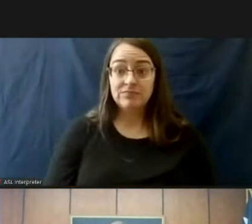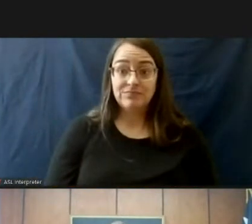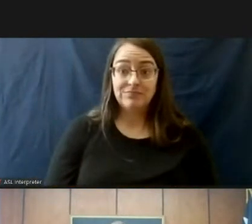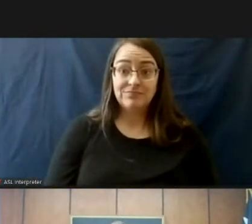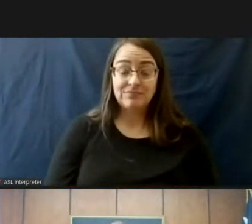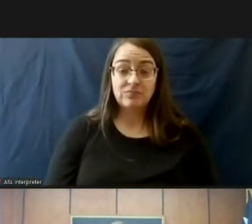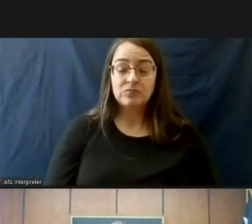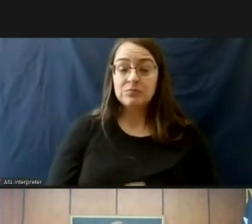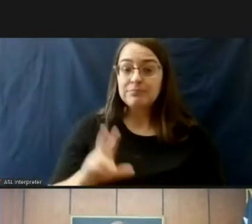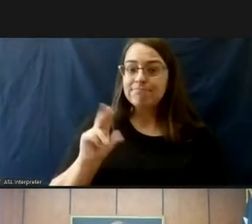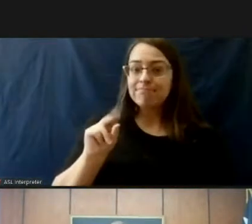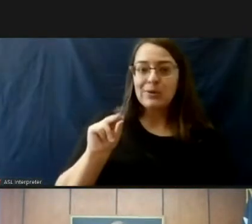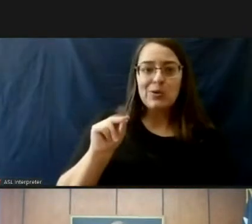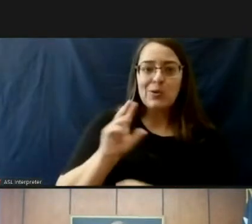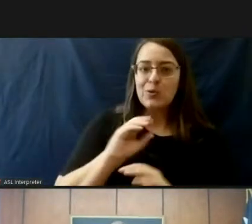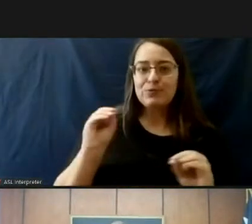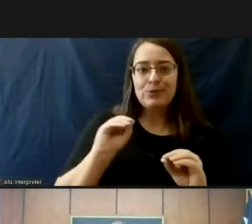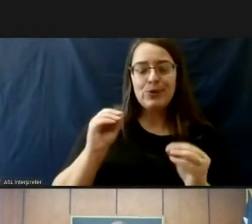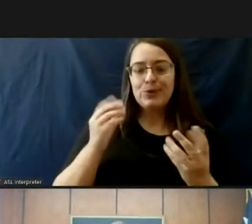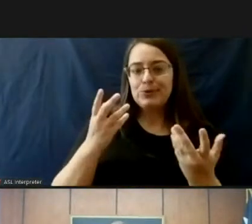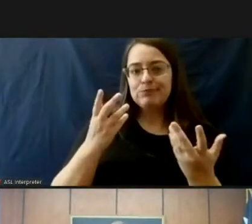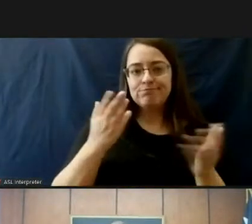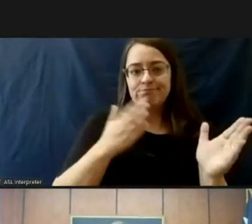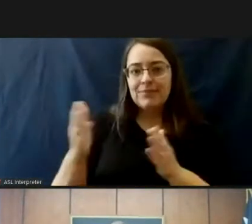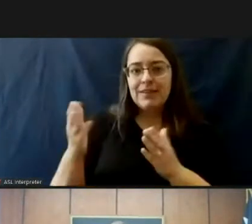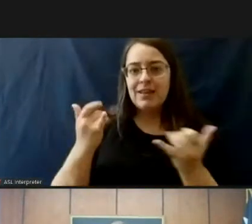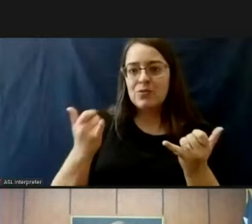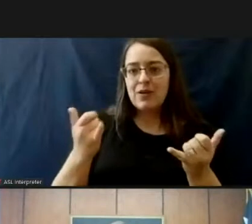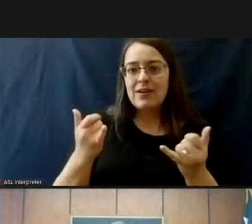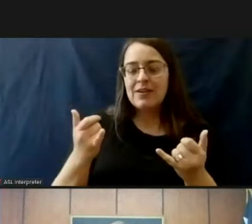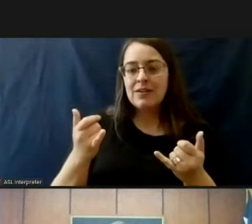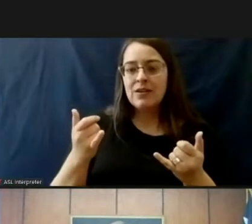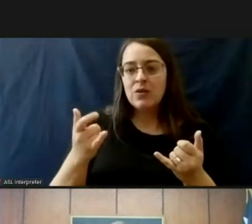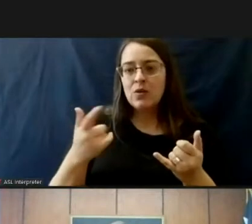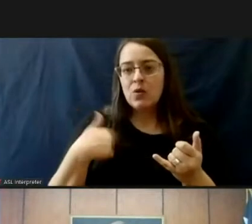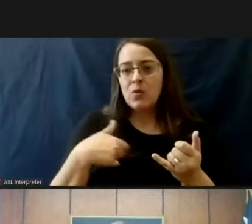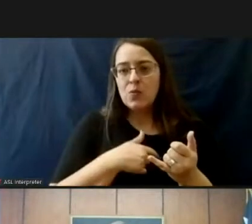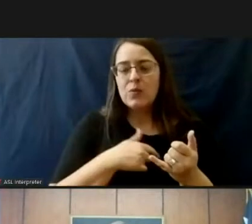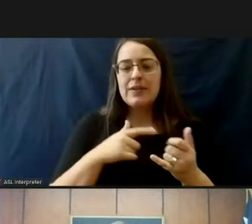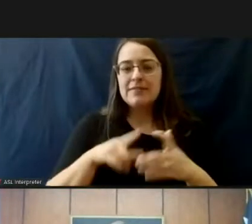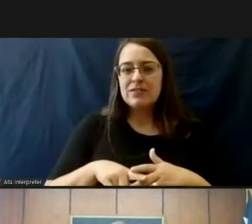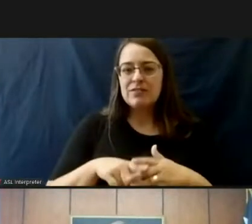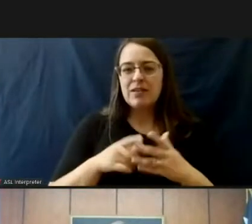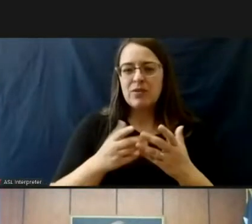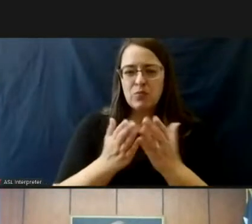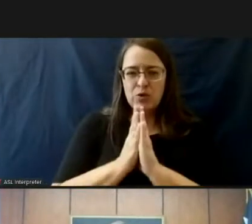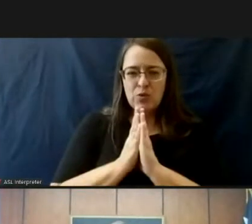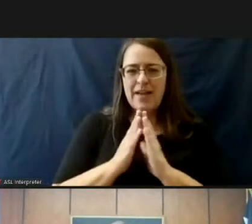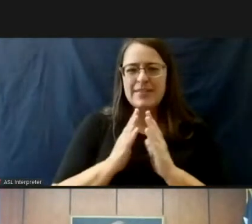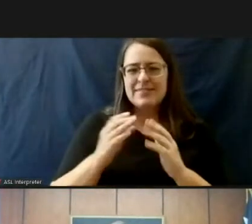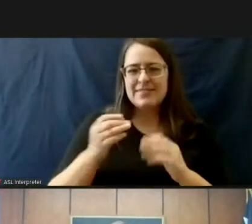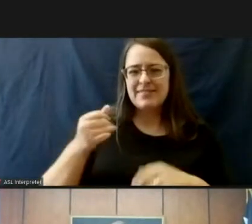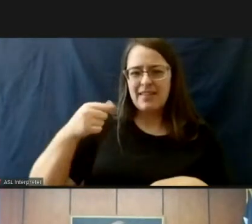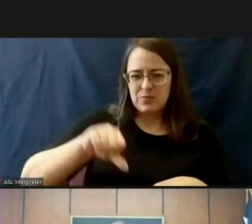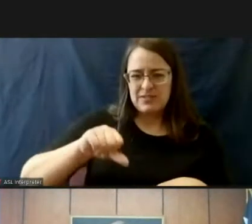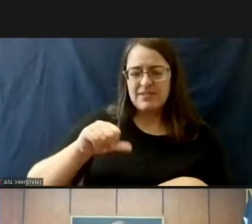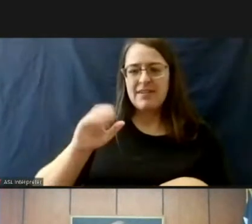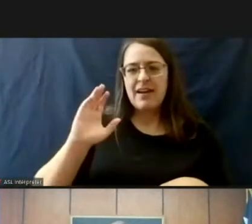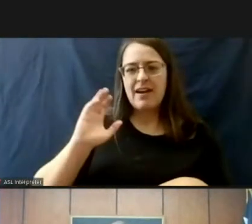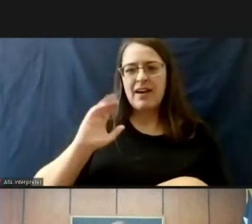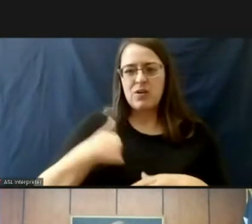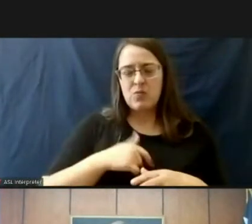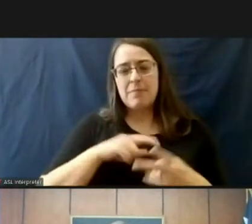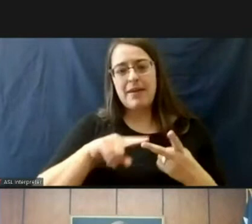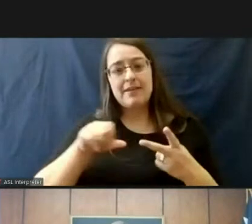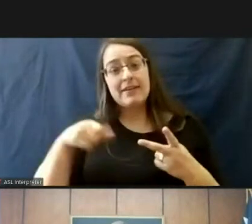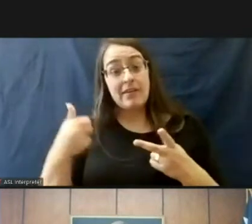No, we don't have any word on any right now. We have we've made a STAR request that was denied. We have made another